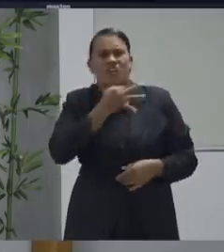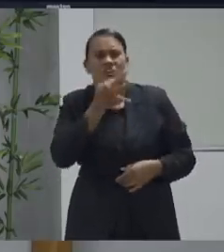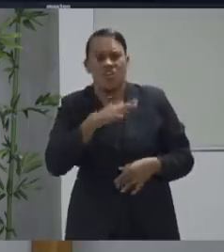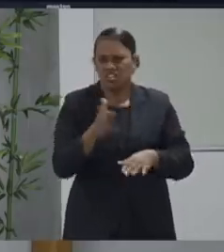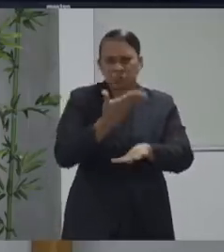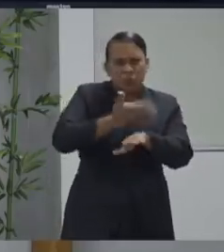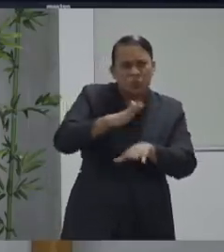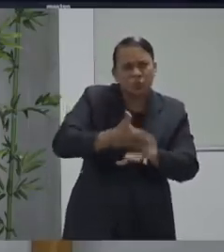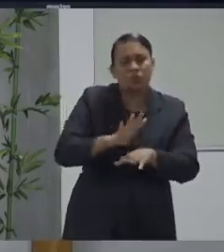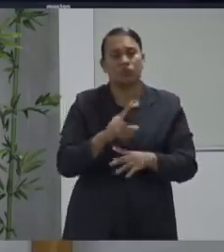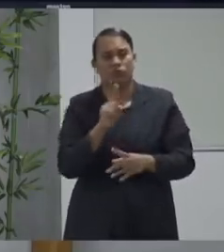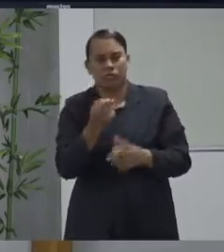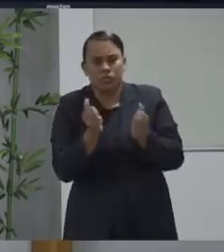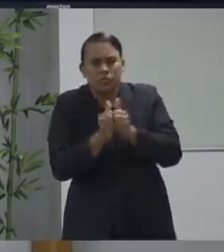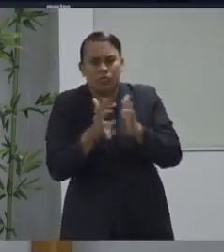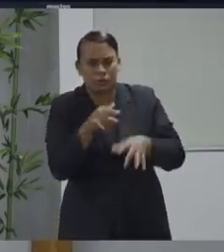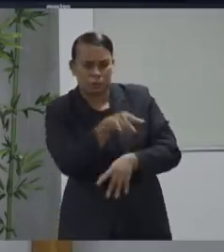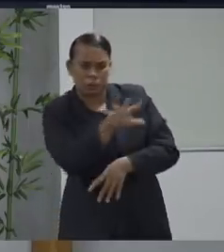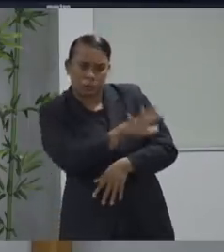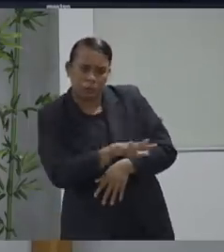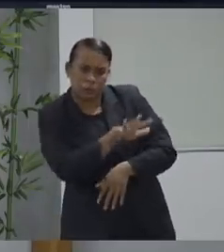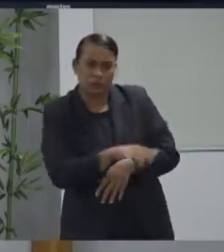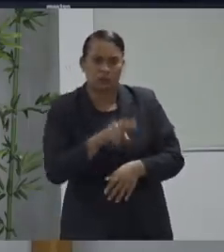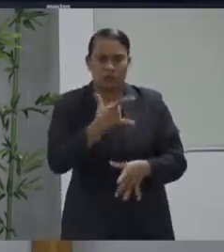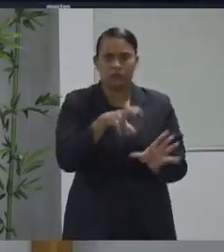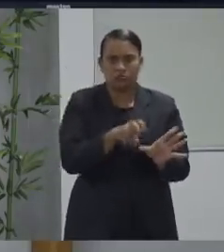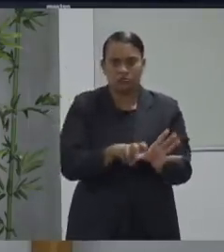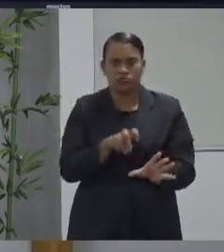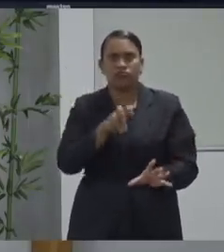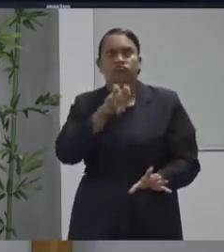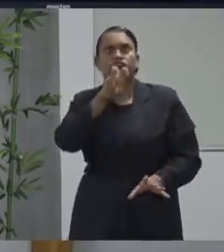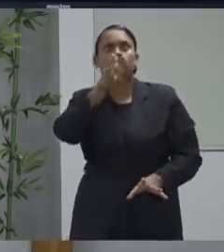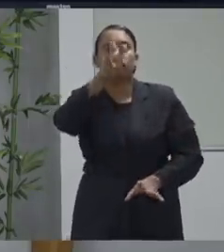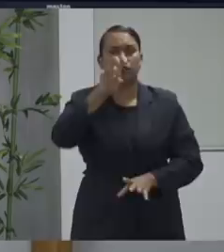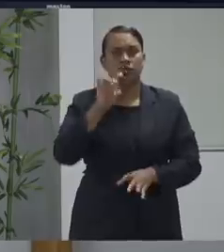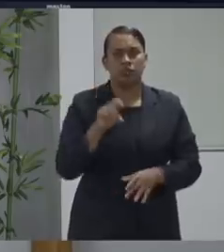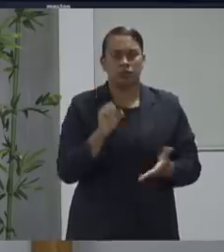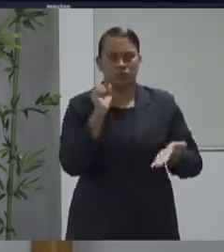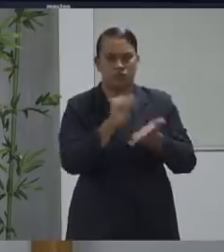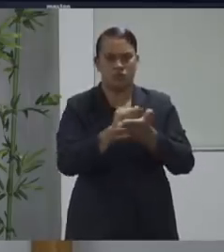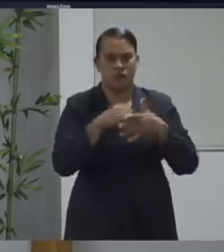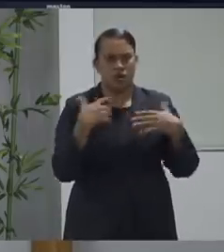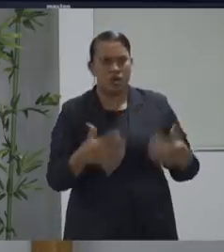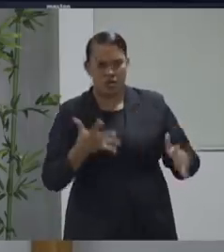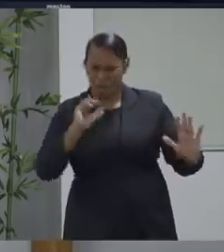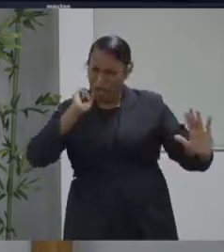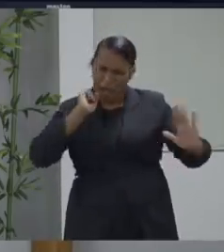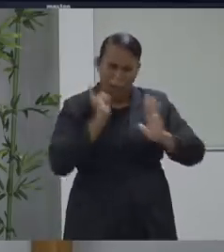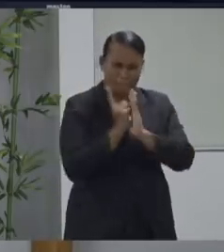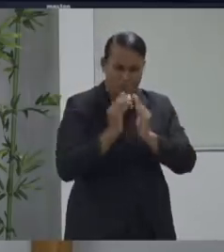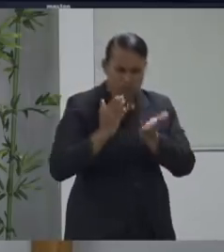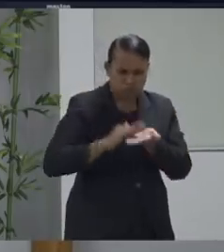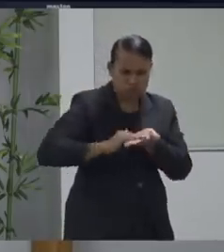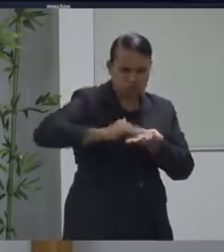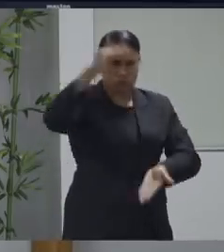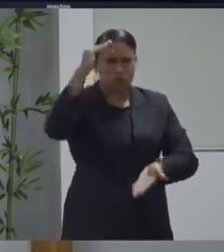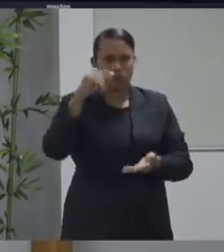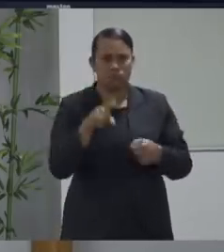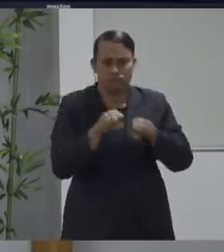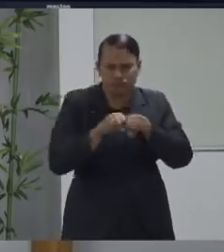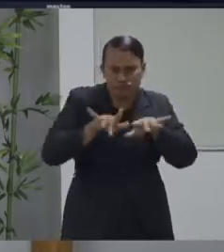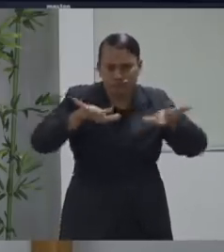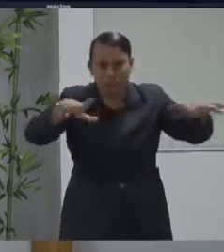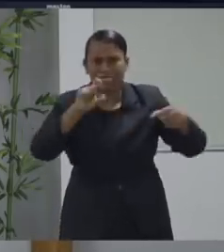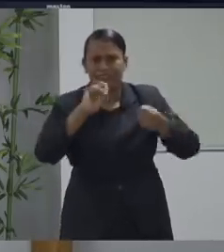start that way, but then the spike in case numbers can hit hard and fast. Unmanaged,